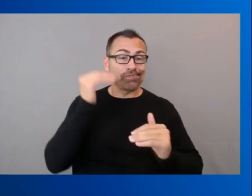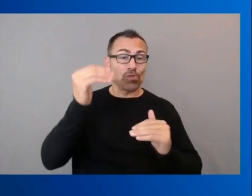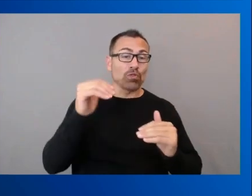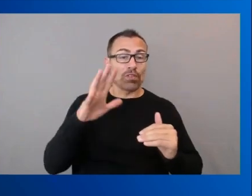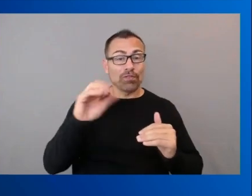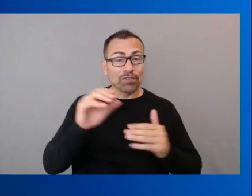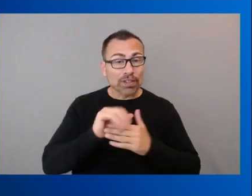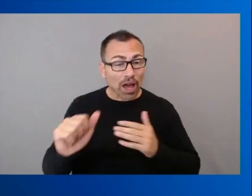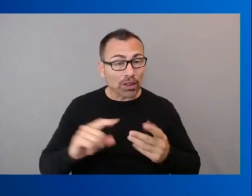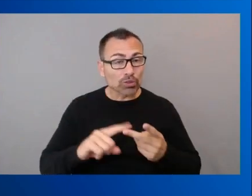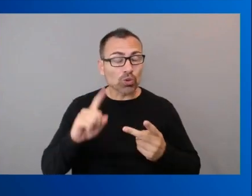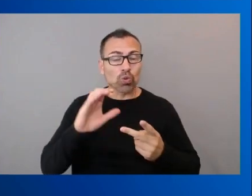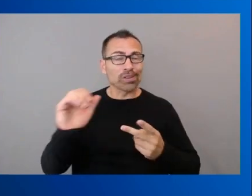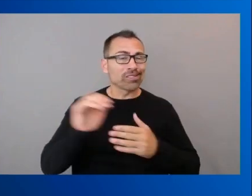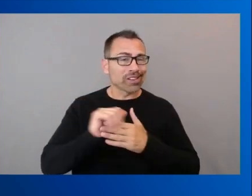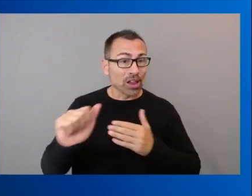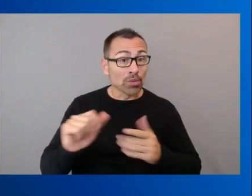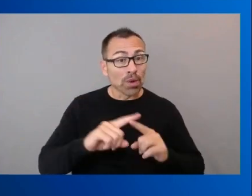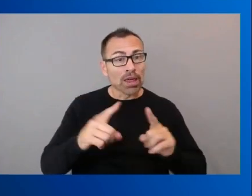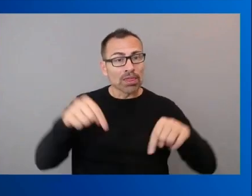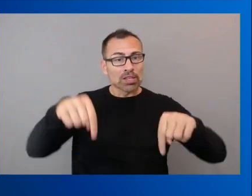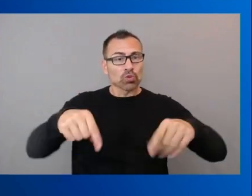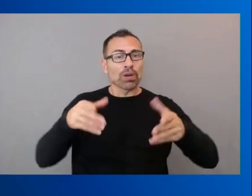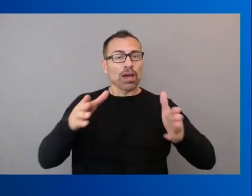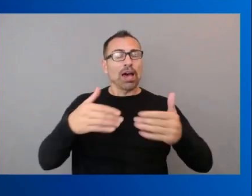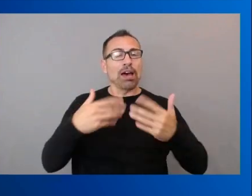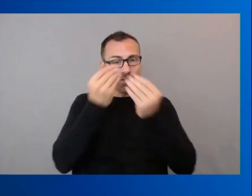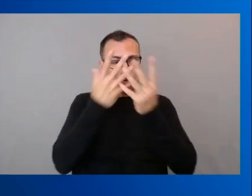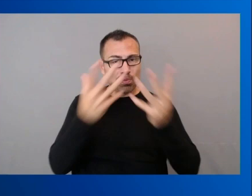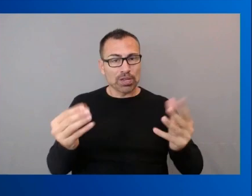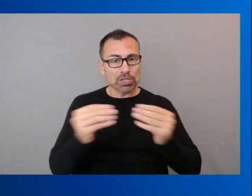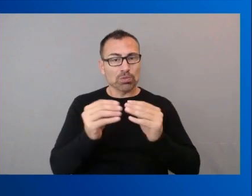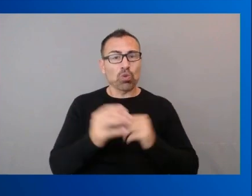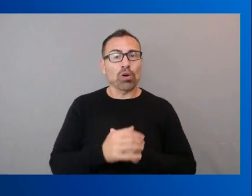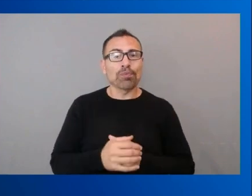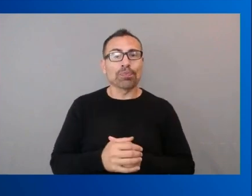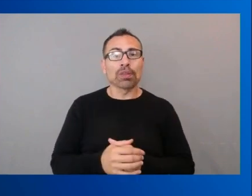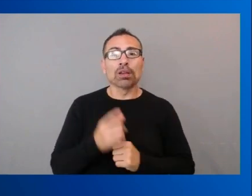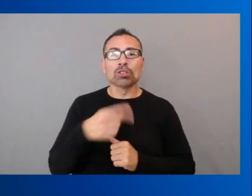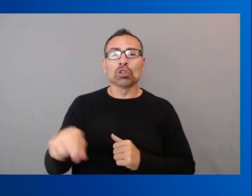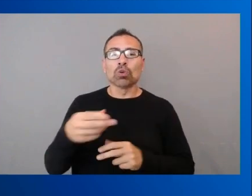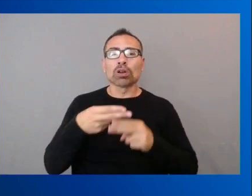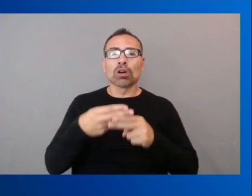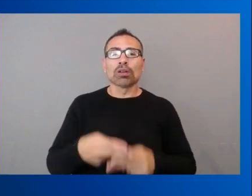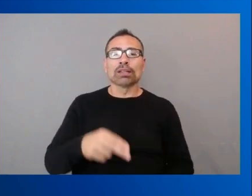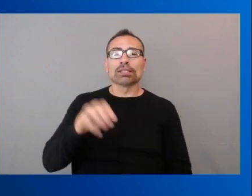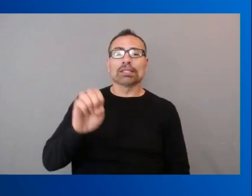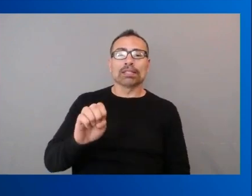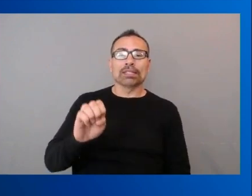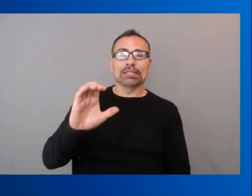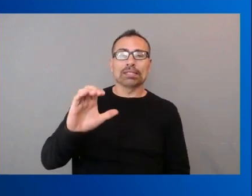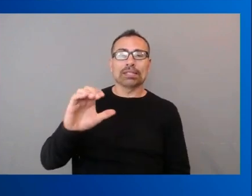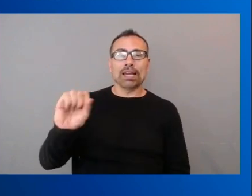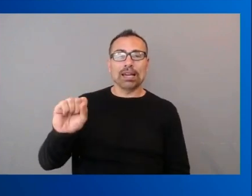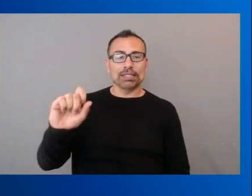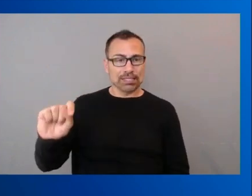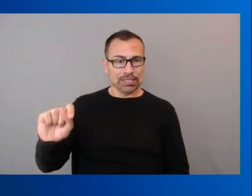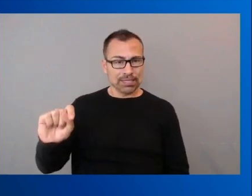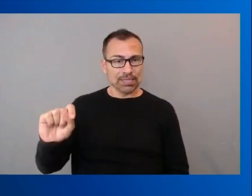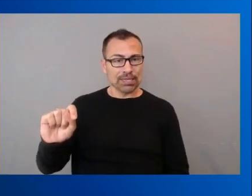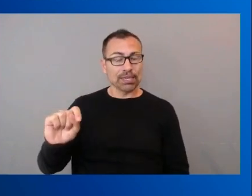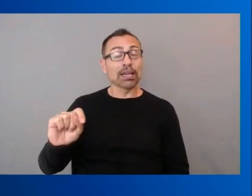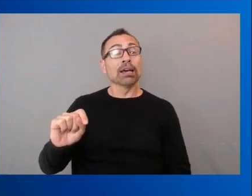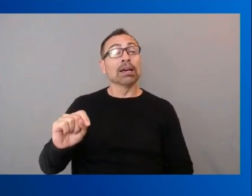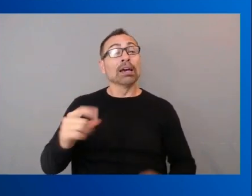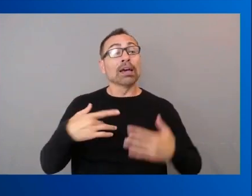again, considering we call these event carried state transfer events, which is we allow consumers to